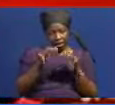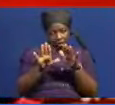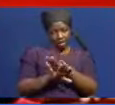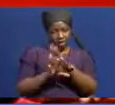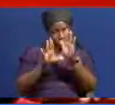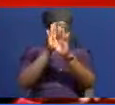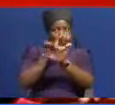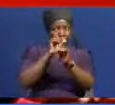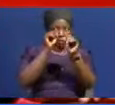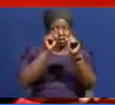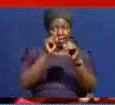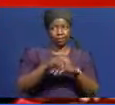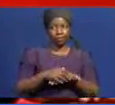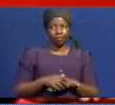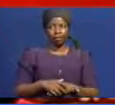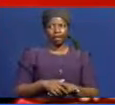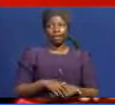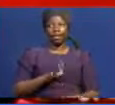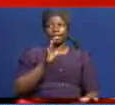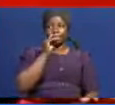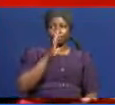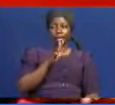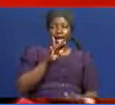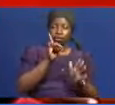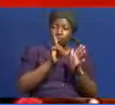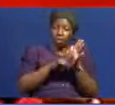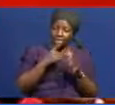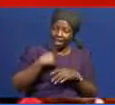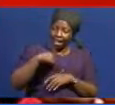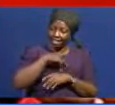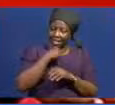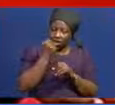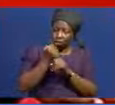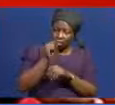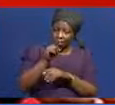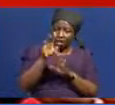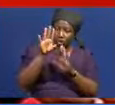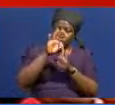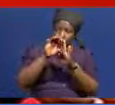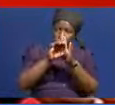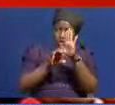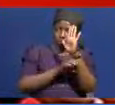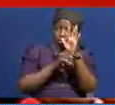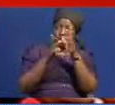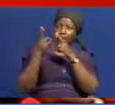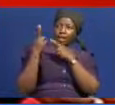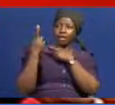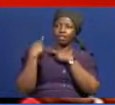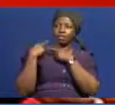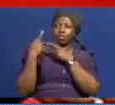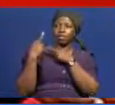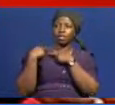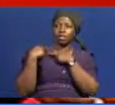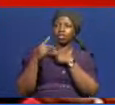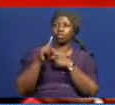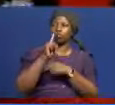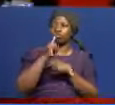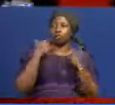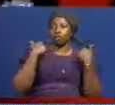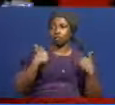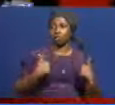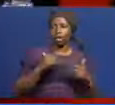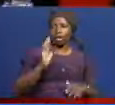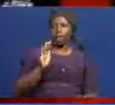president. Mr. Speaker, what we are doing is a constitutional mandate. And therefore, I will